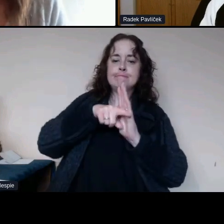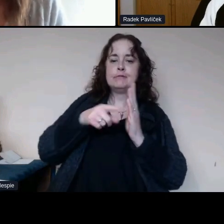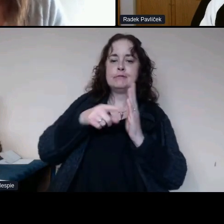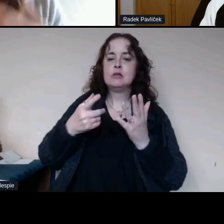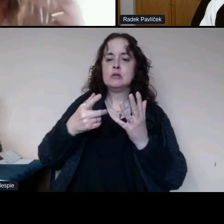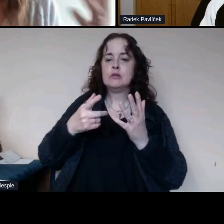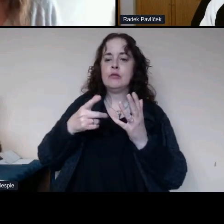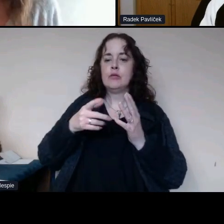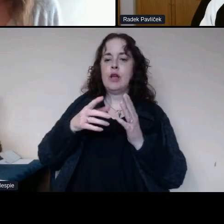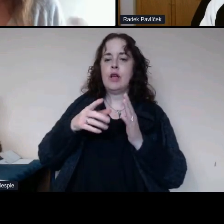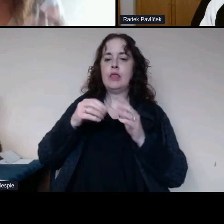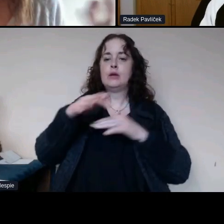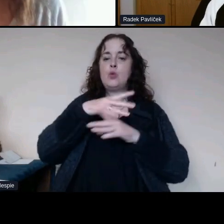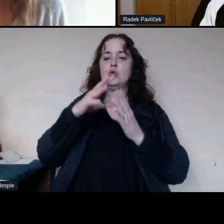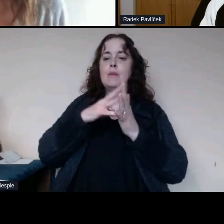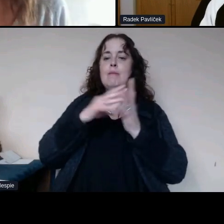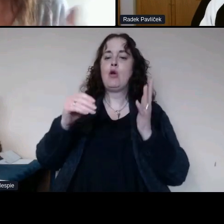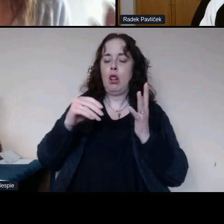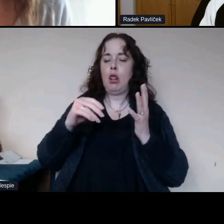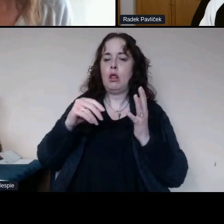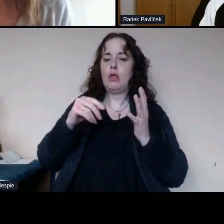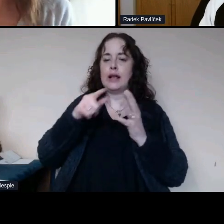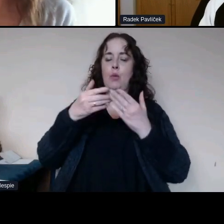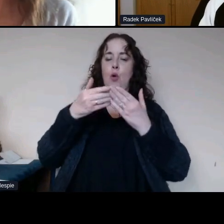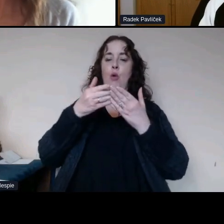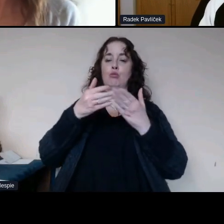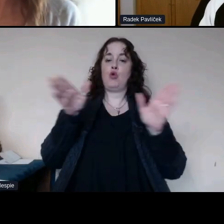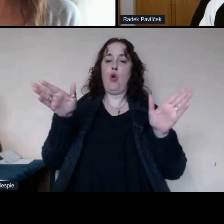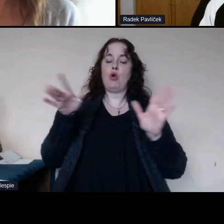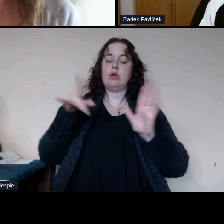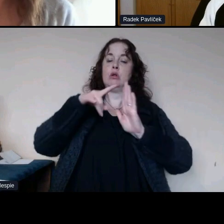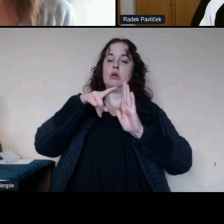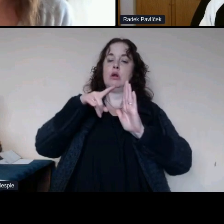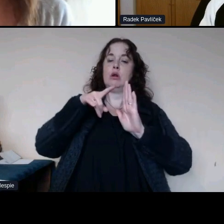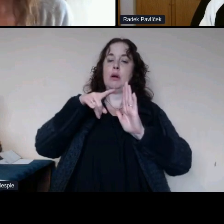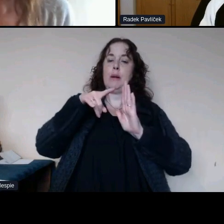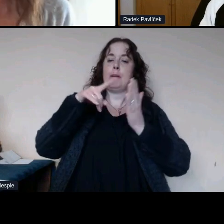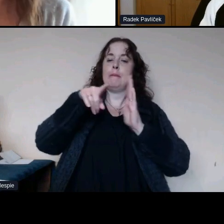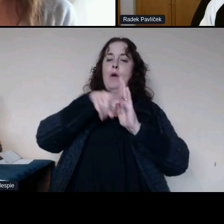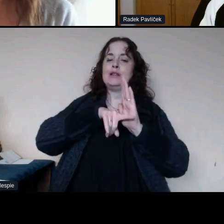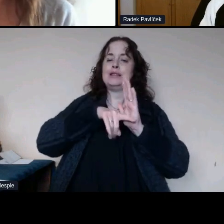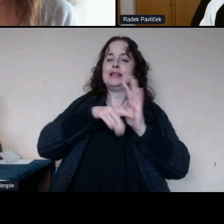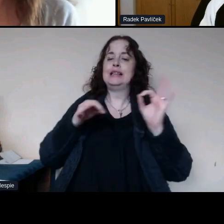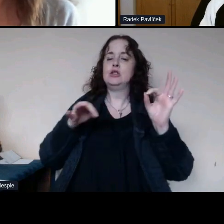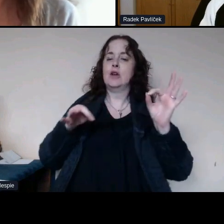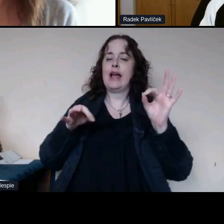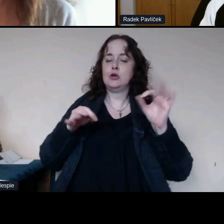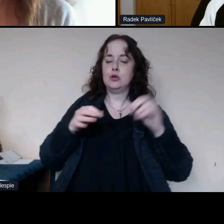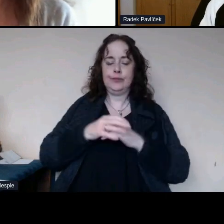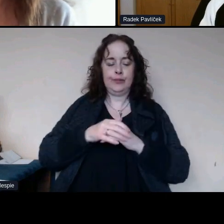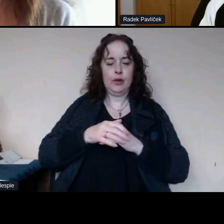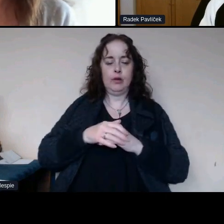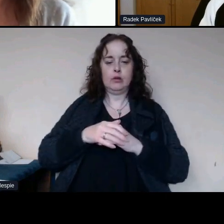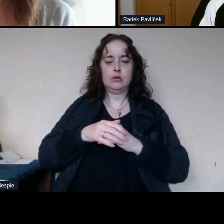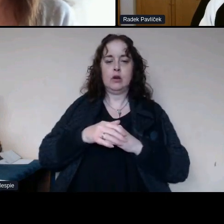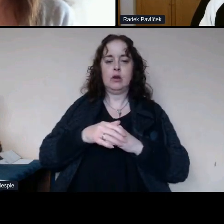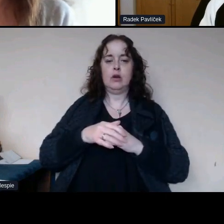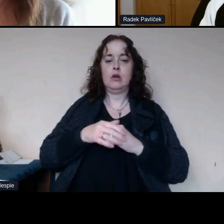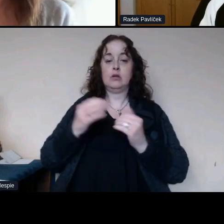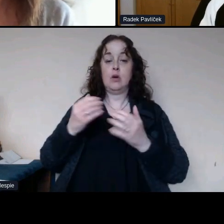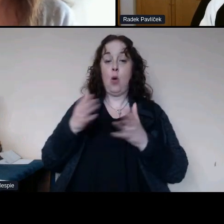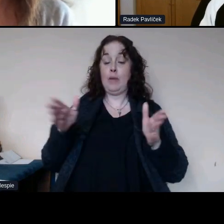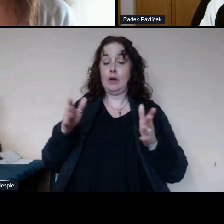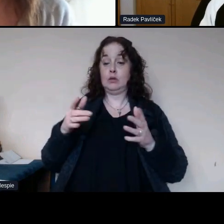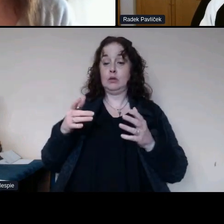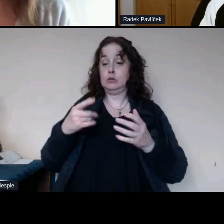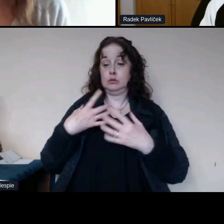so on. So that is a much more kind of broad policy-oriented certification. So it's absolutely open to anyone to start anywhere they